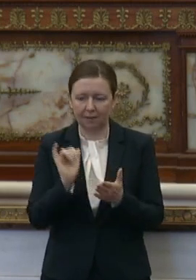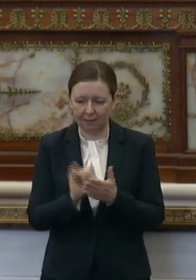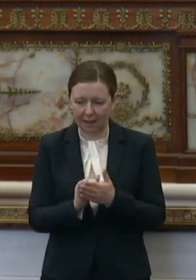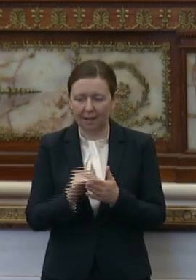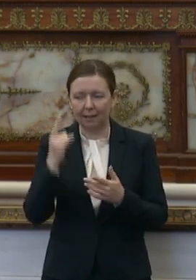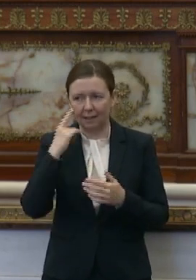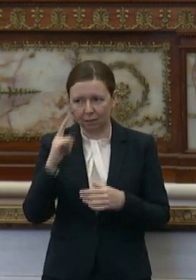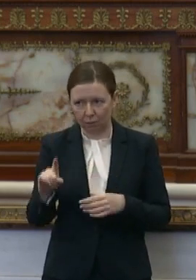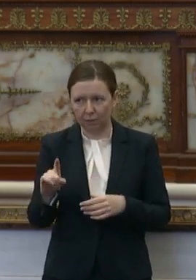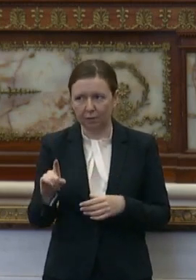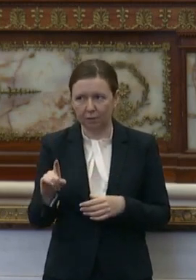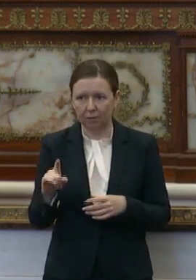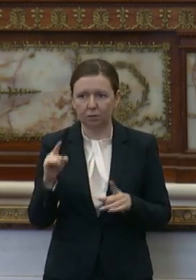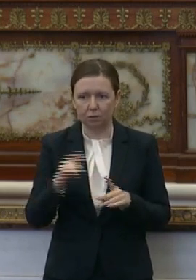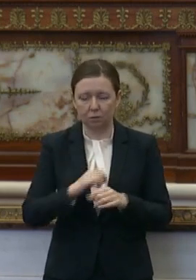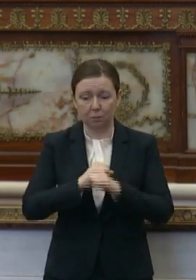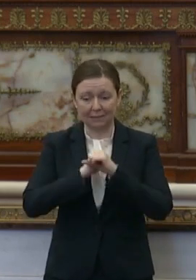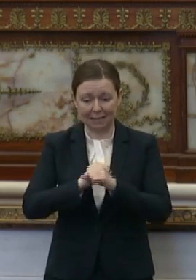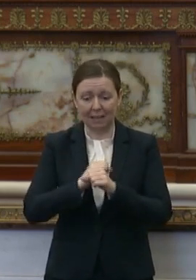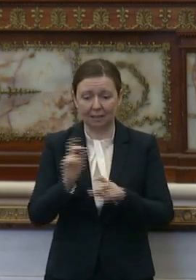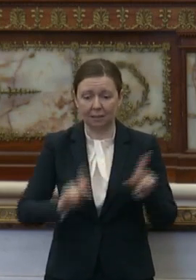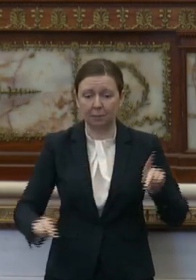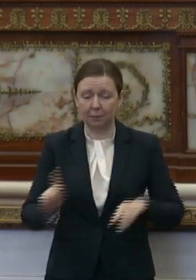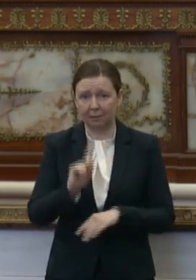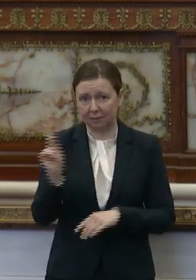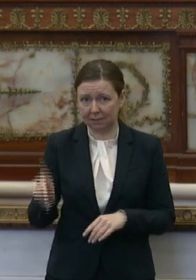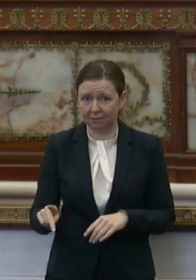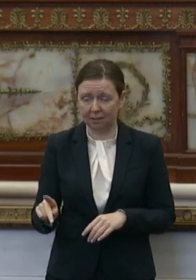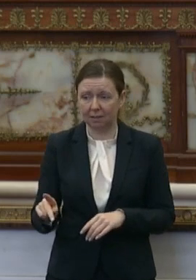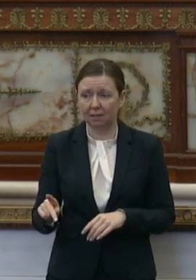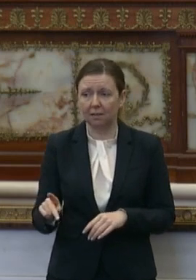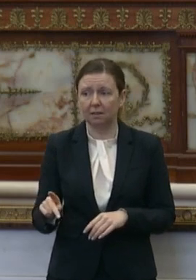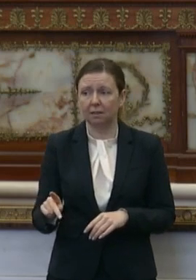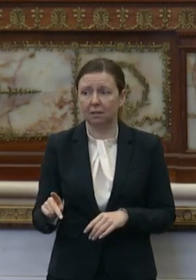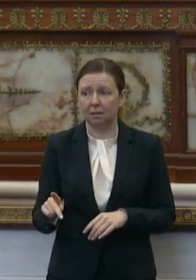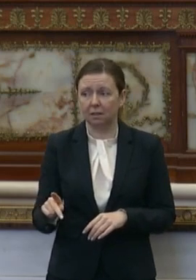in order to protect the people of Philadelphia,